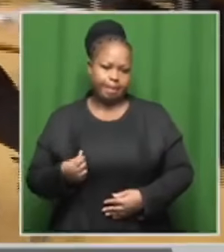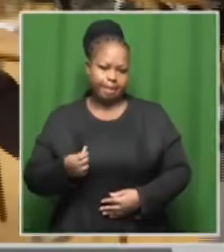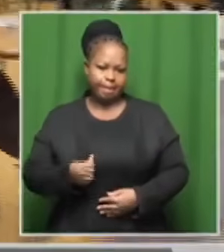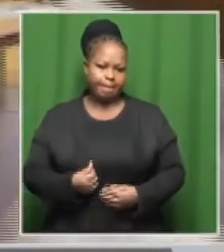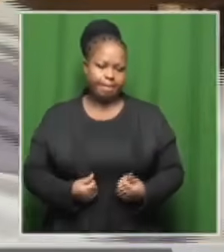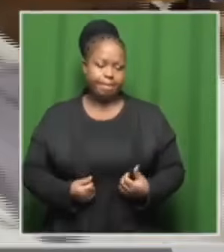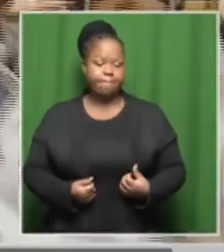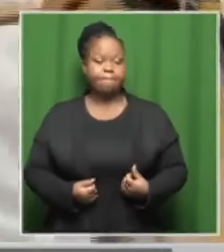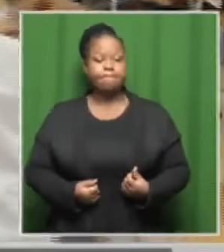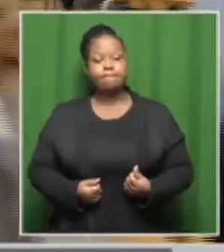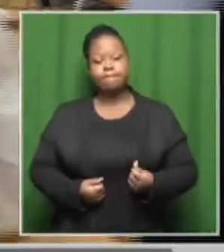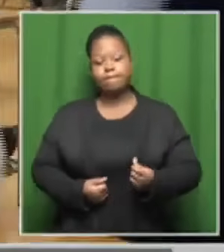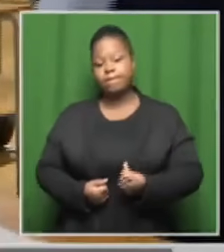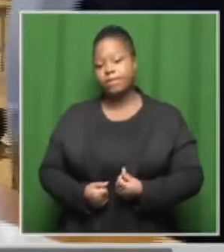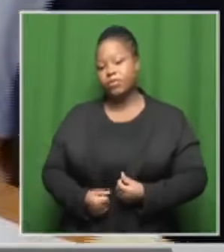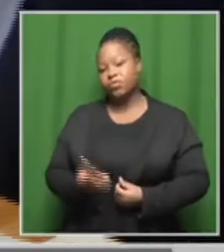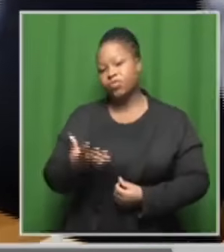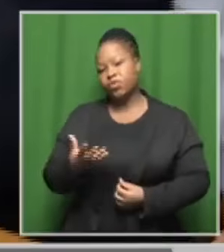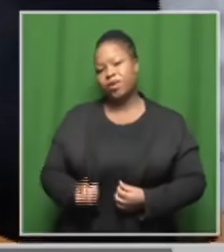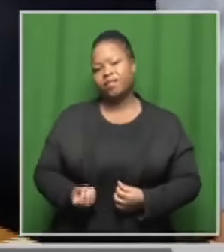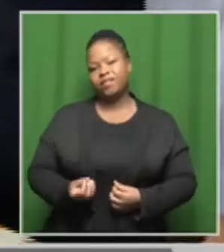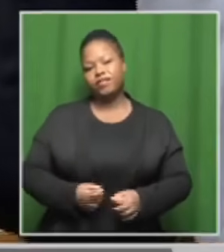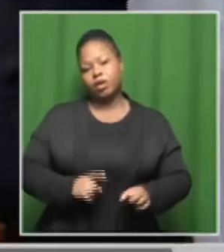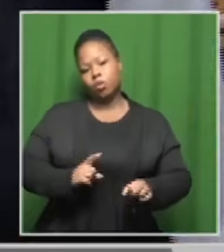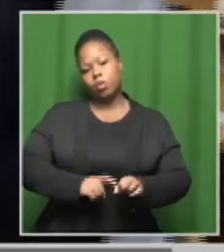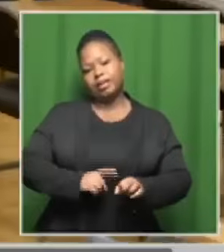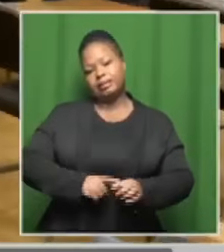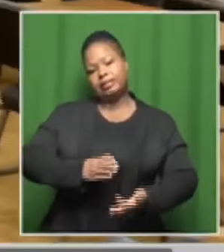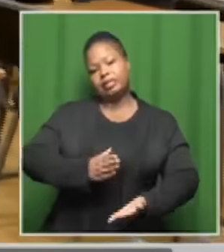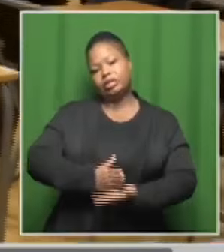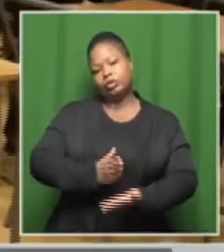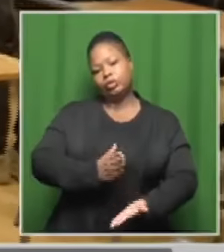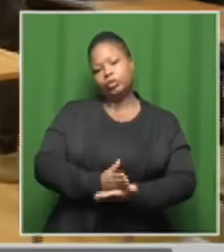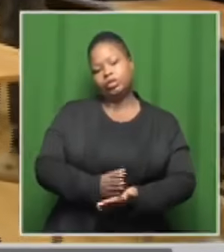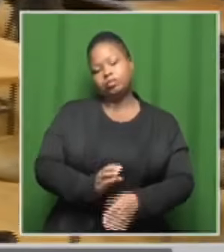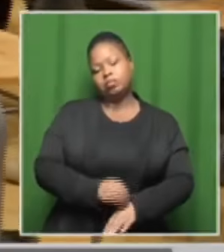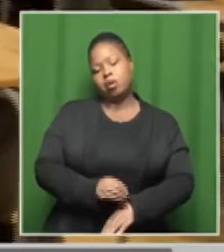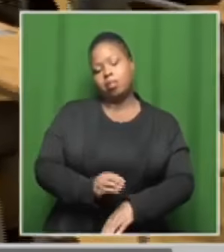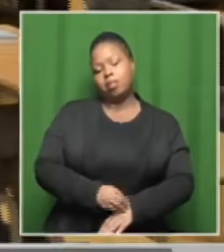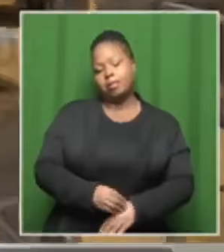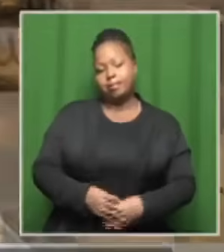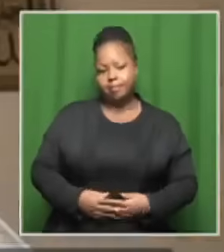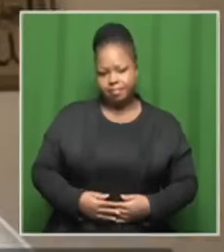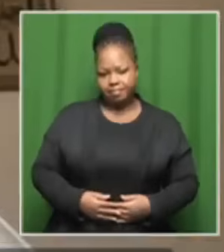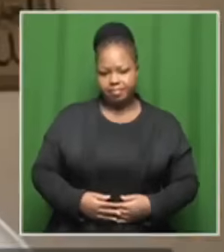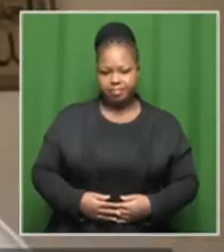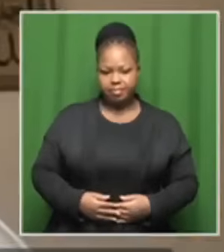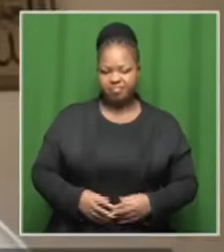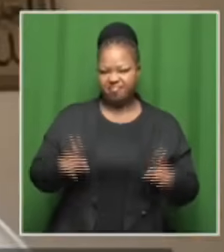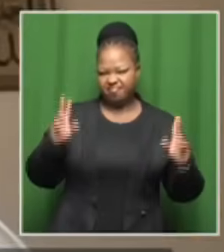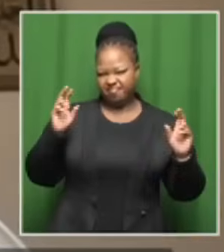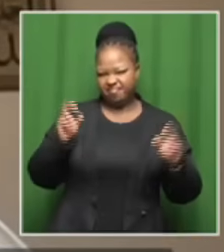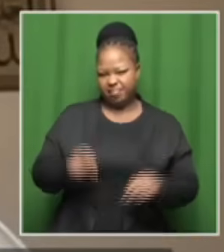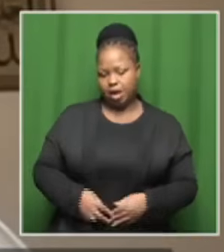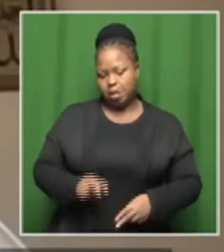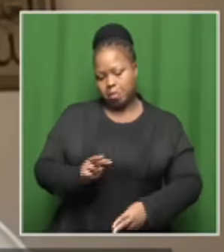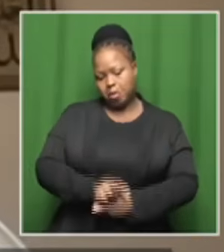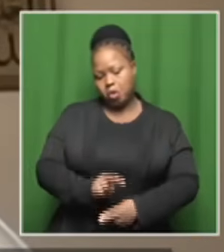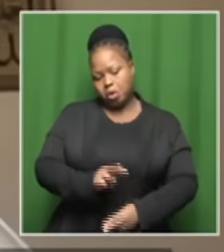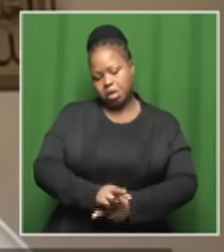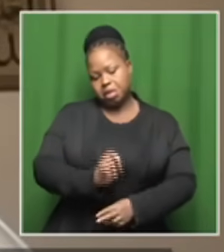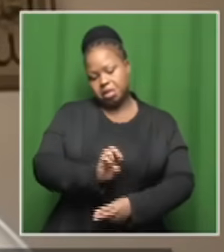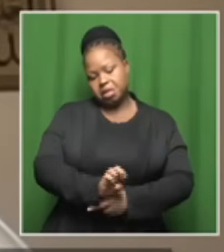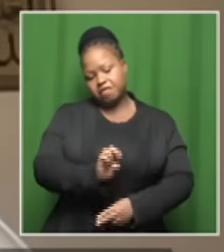Well, we have what is called a quality assurance problem, what is called in business monitoring and